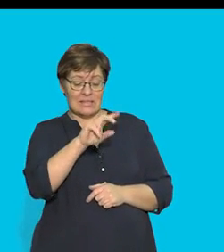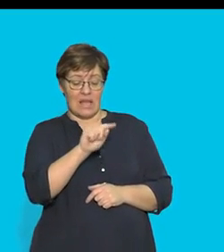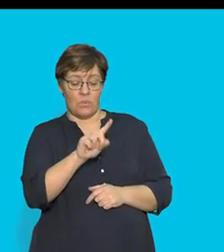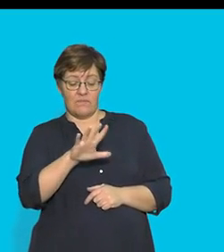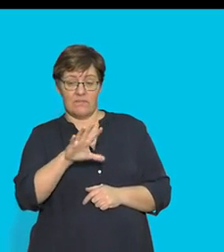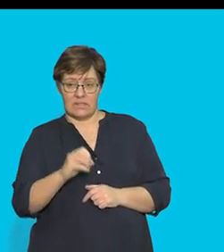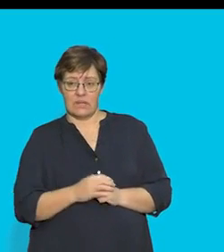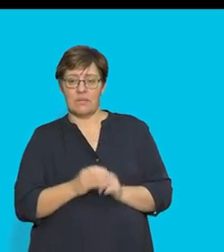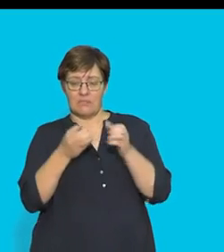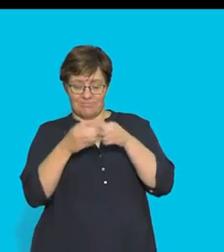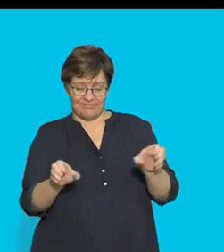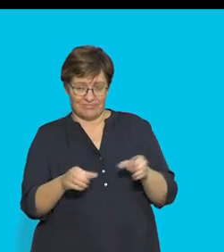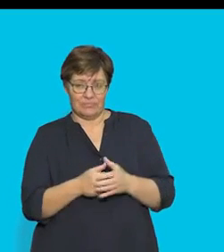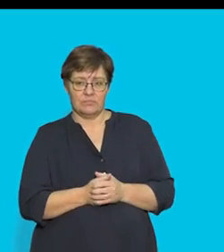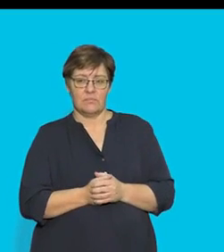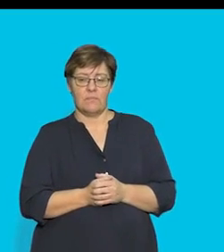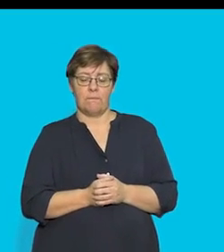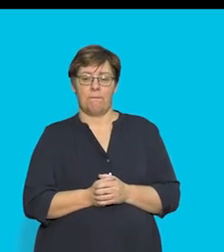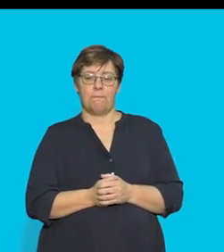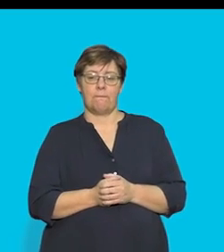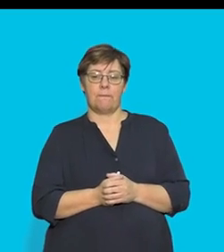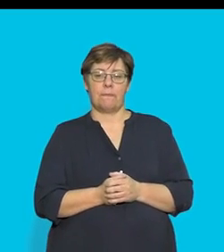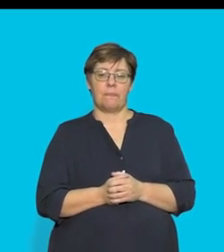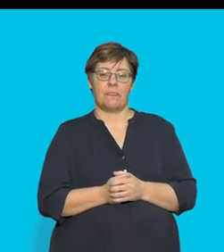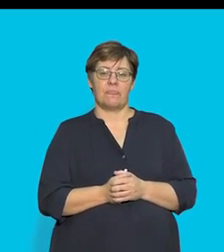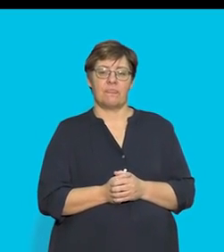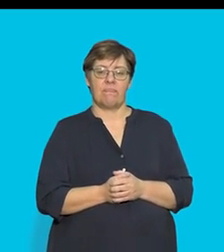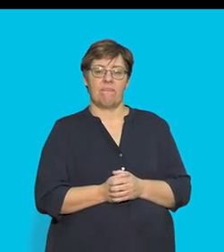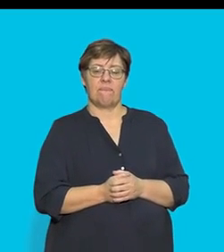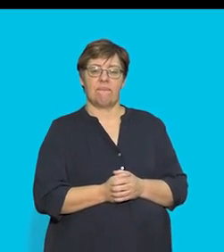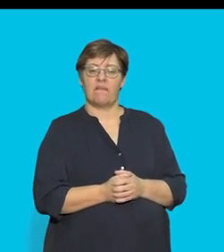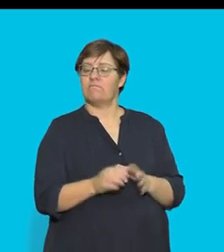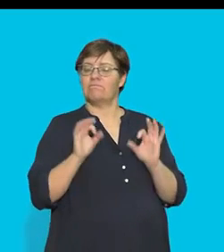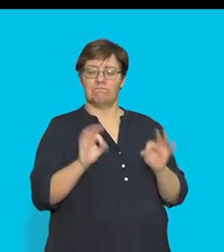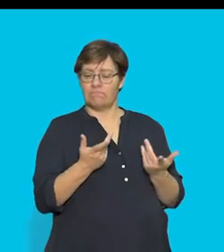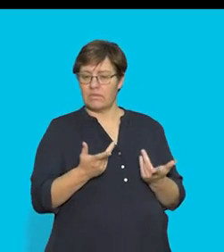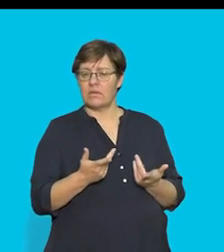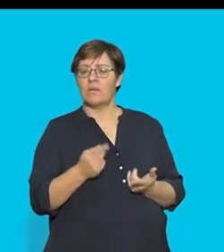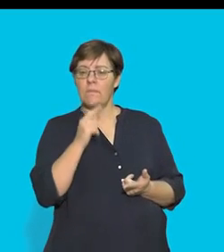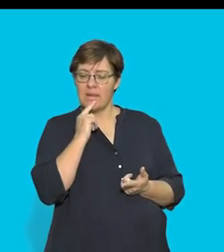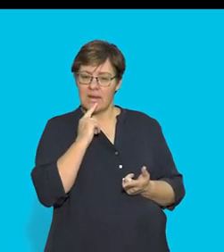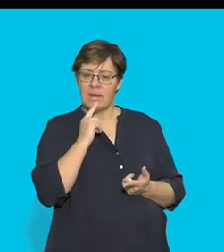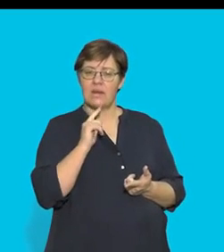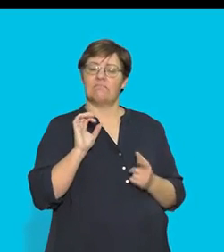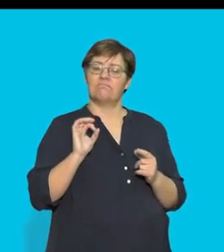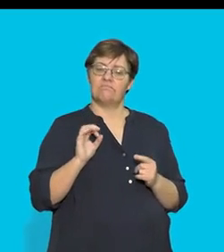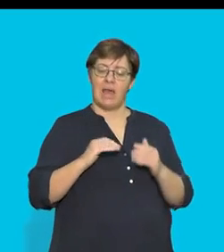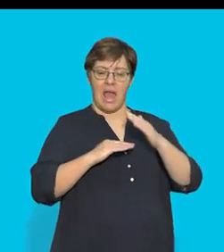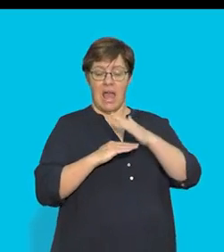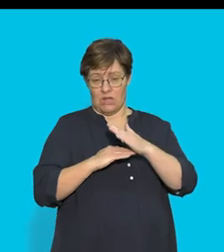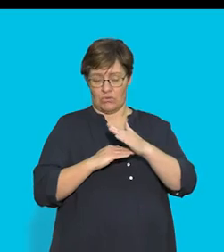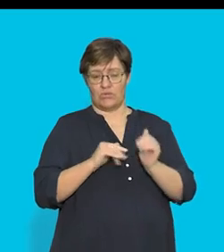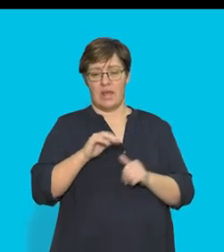up in the next step. But also this angle here is not an acute angle, so we're going to make it an acute angle. And remember, 150 is